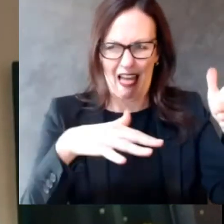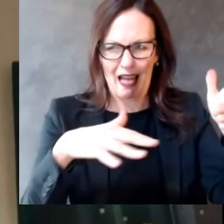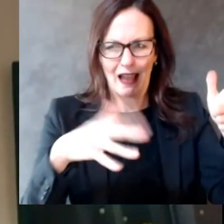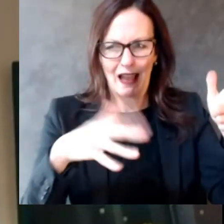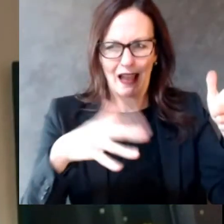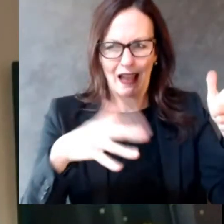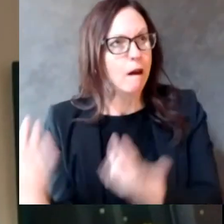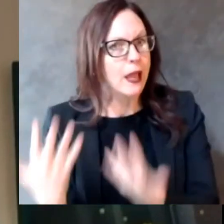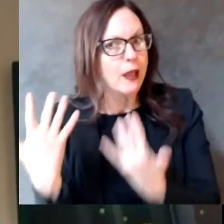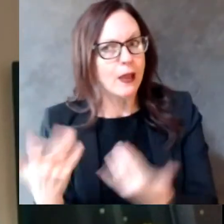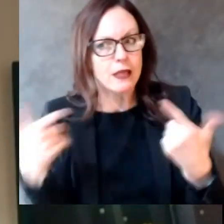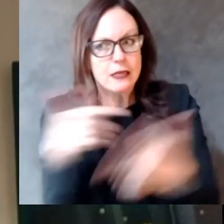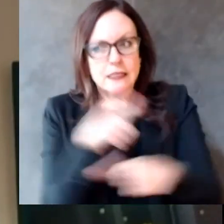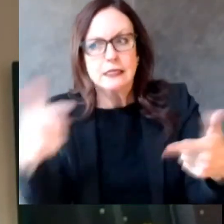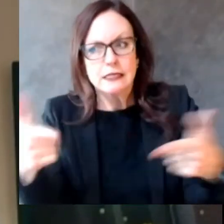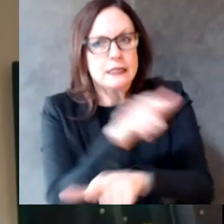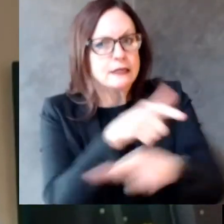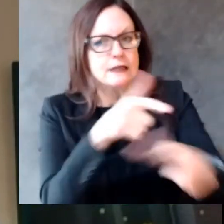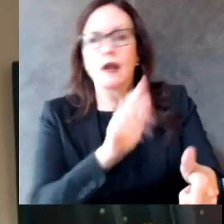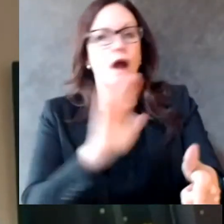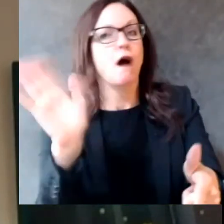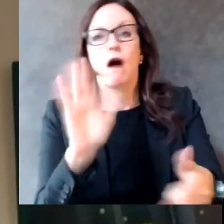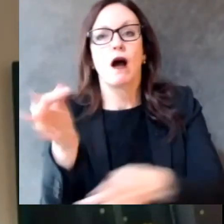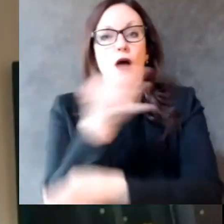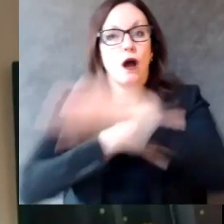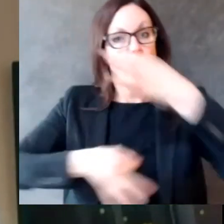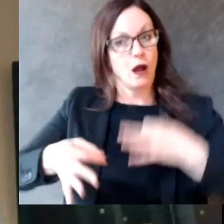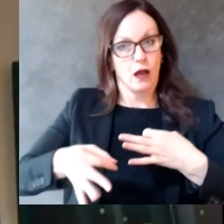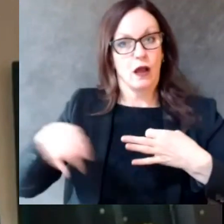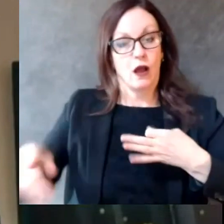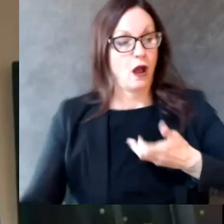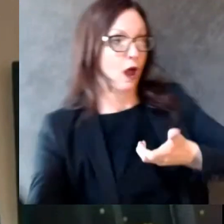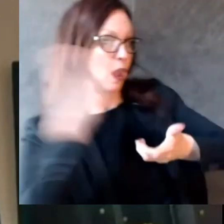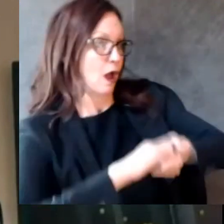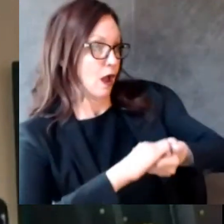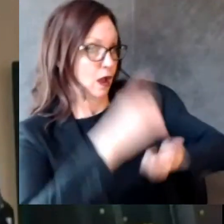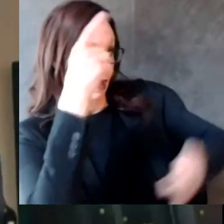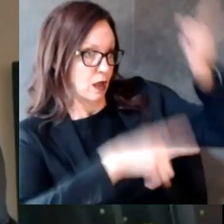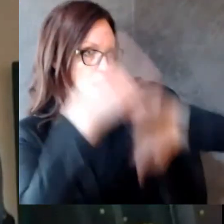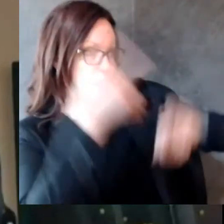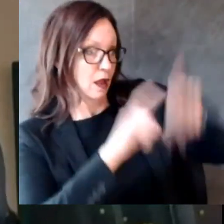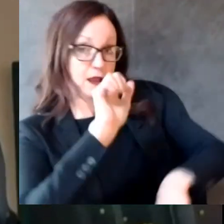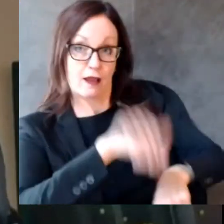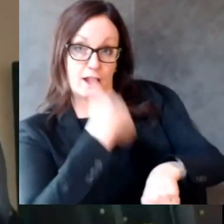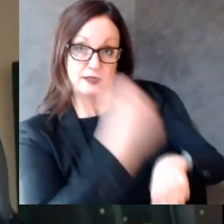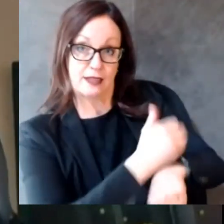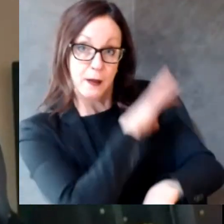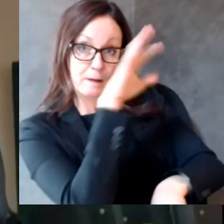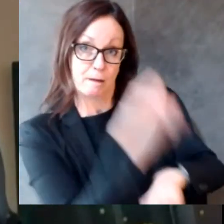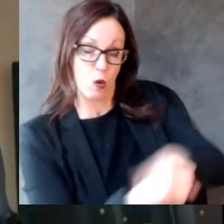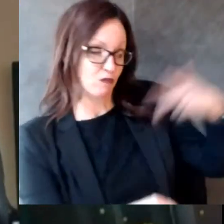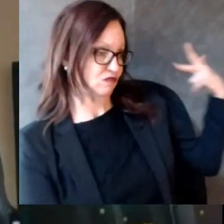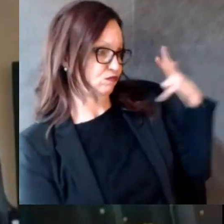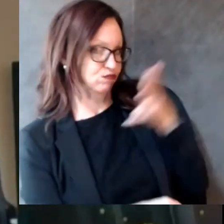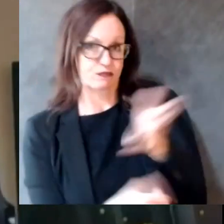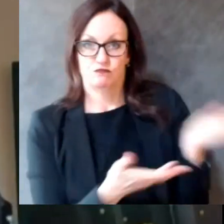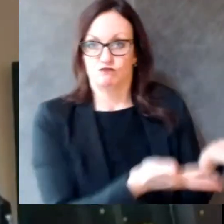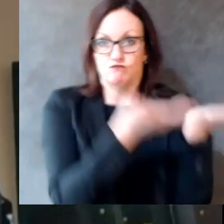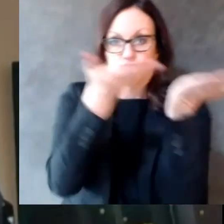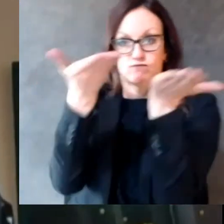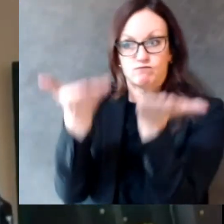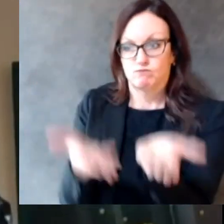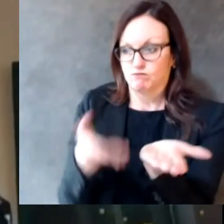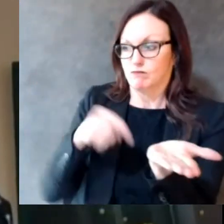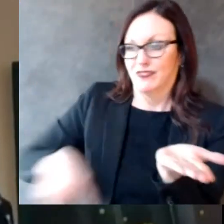and vaccinators can provide on-site or pop-up vaccination clinics for employees and community